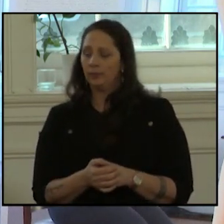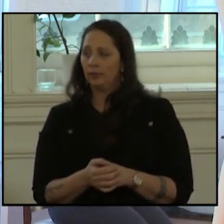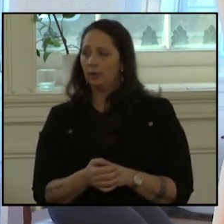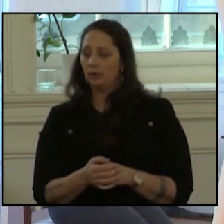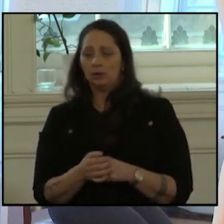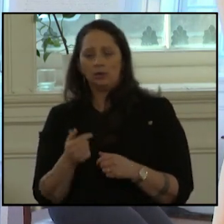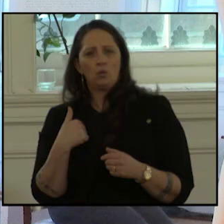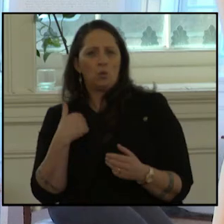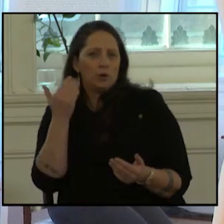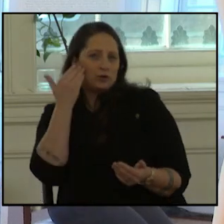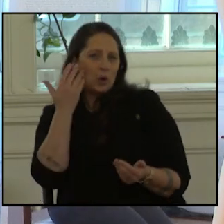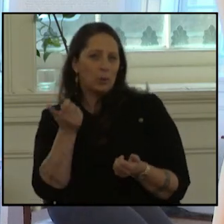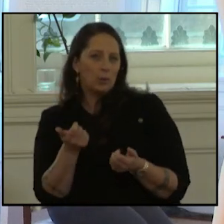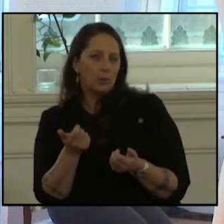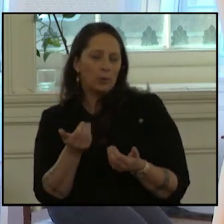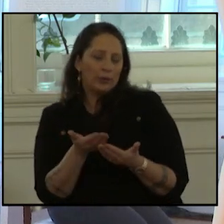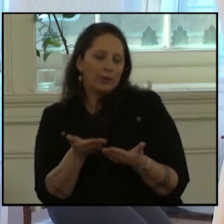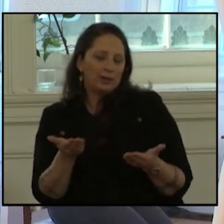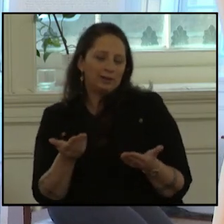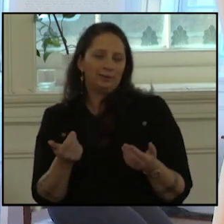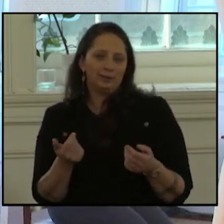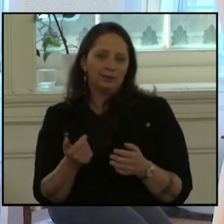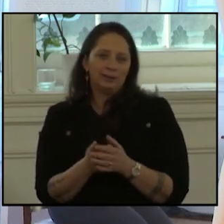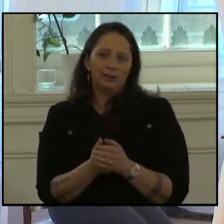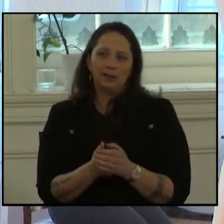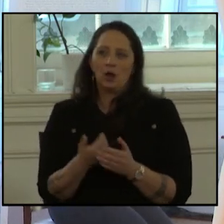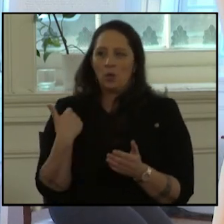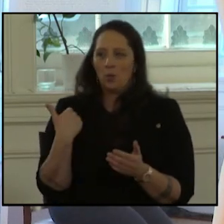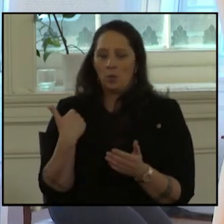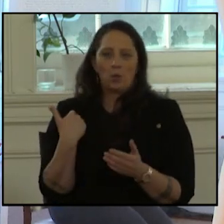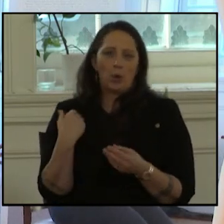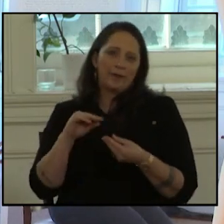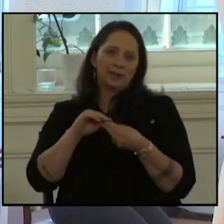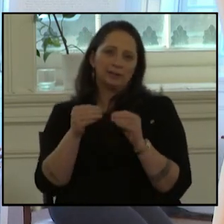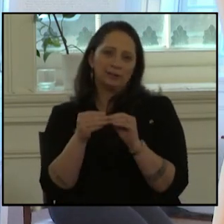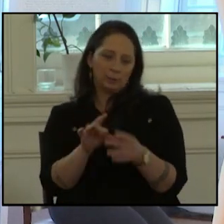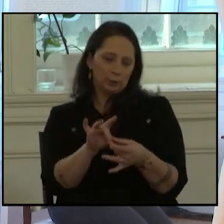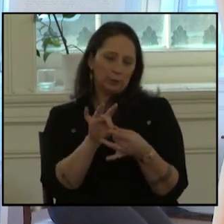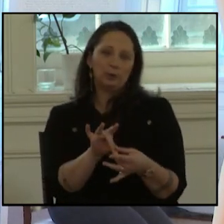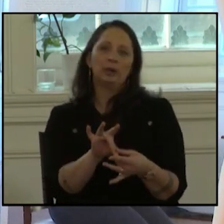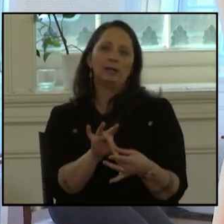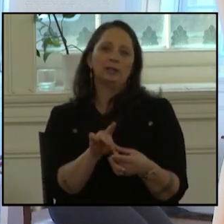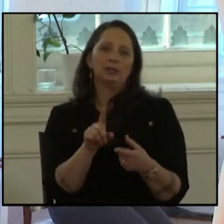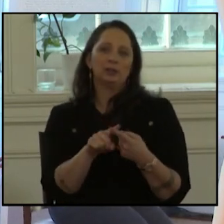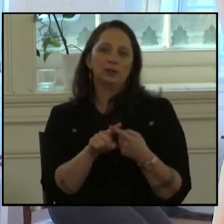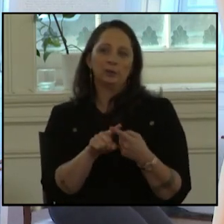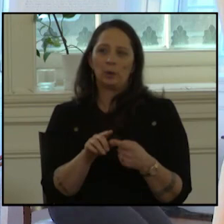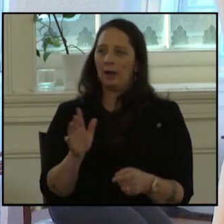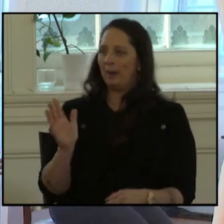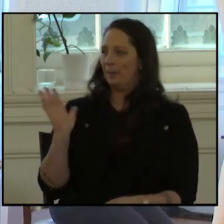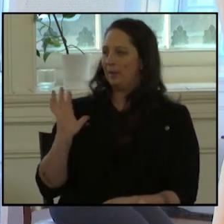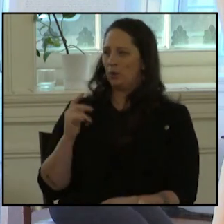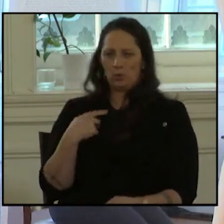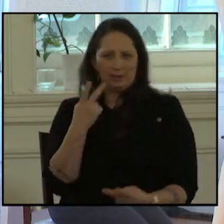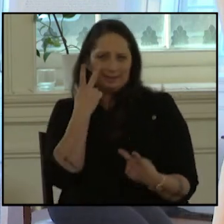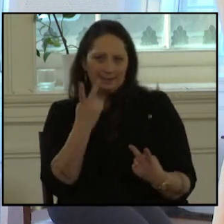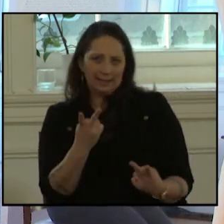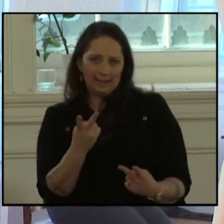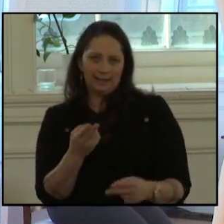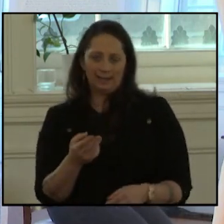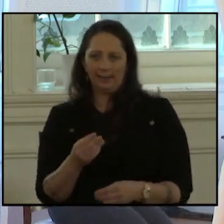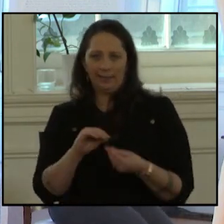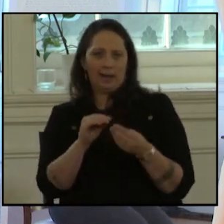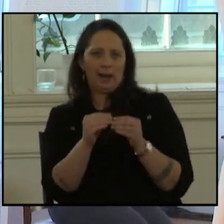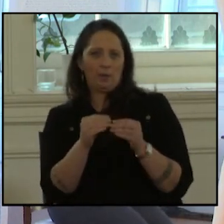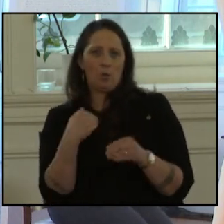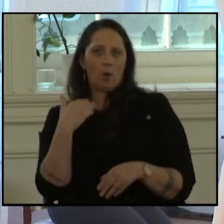you know, we know things today. Like, we got the statistics relative to the pillars of a past time. We see them, right? We